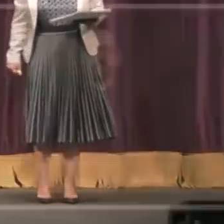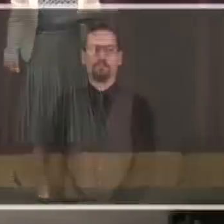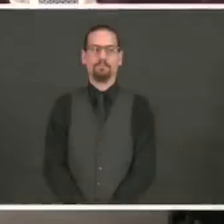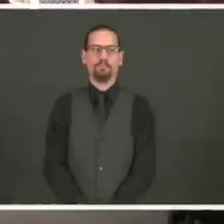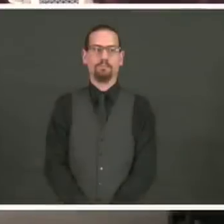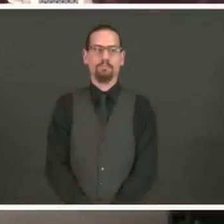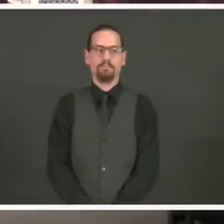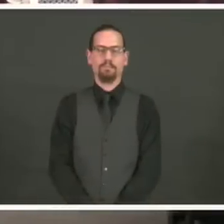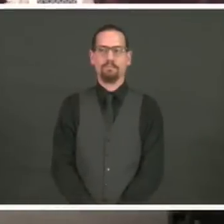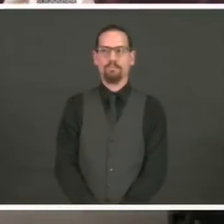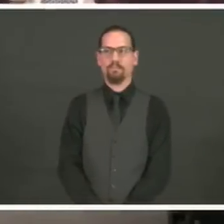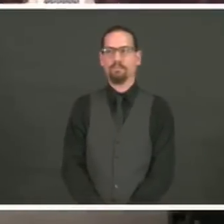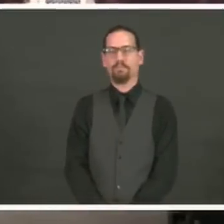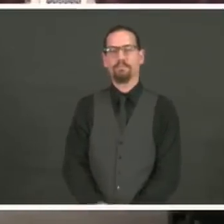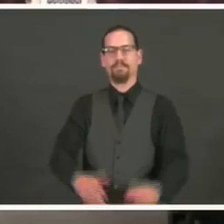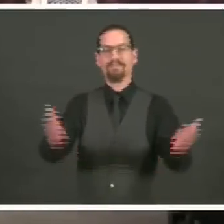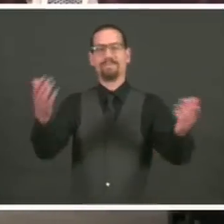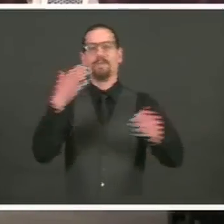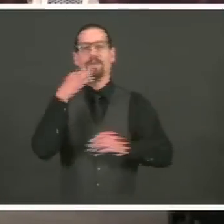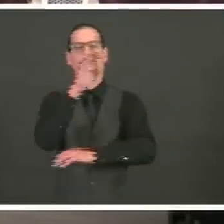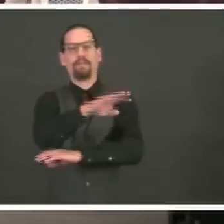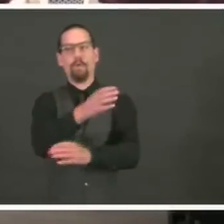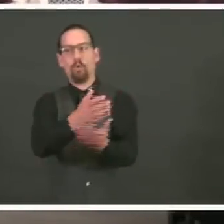Good afternoon. Good afternoon.